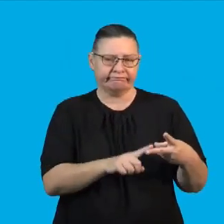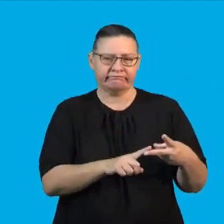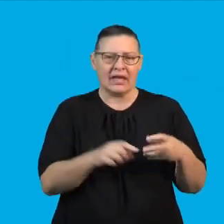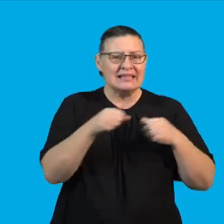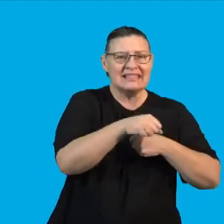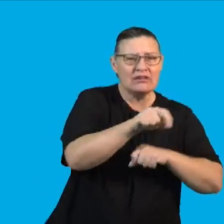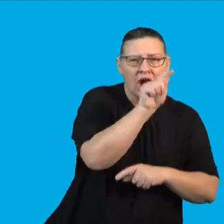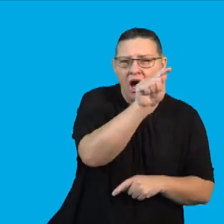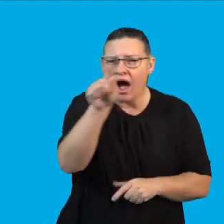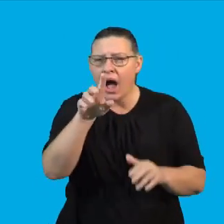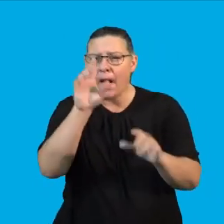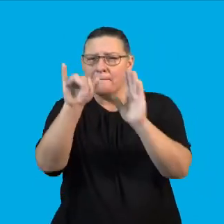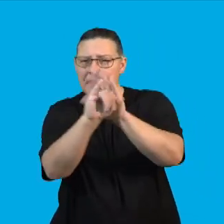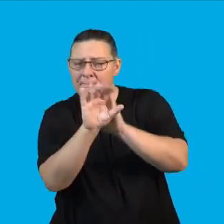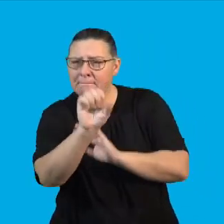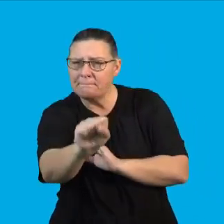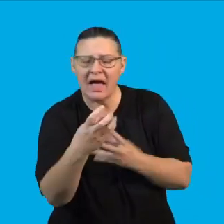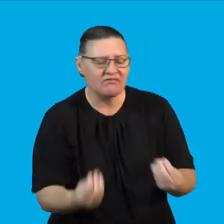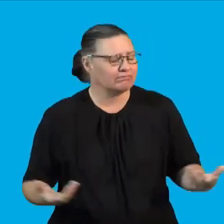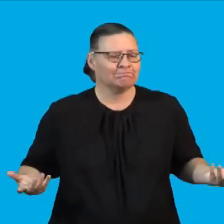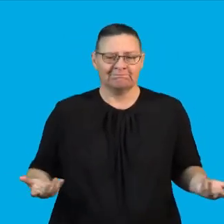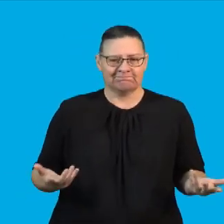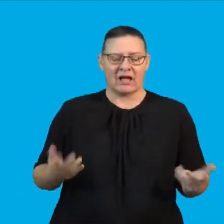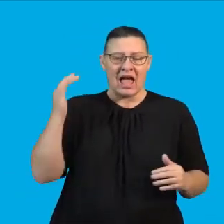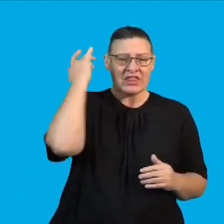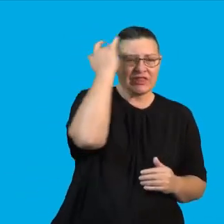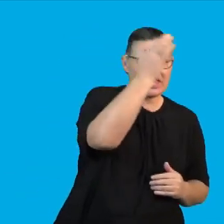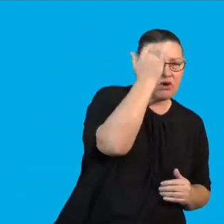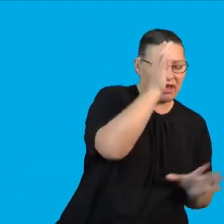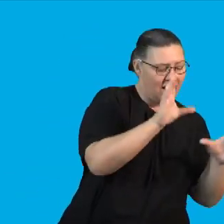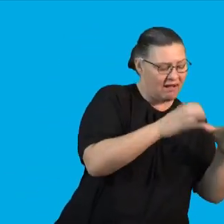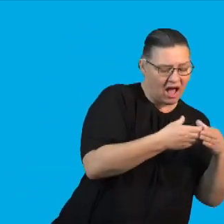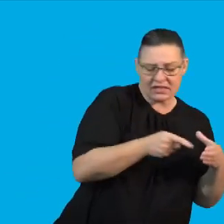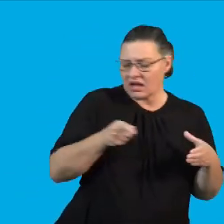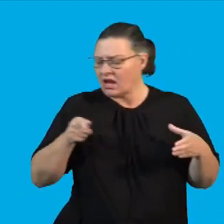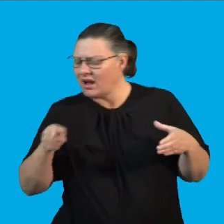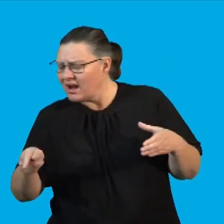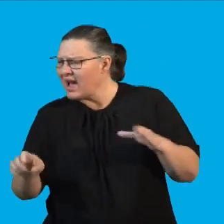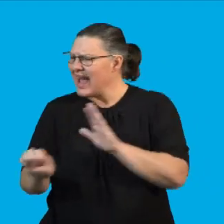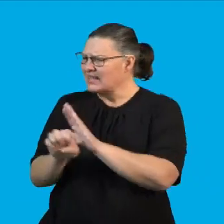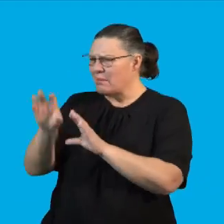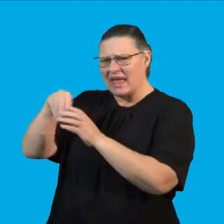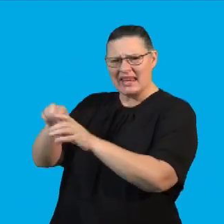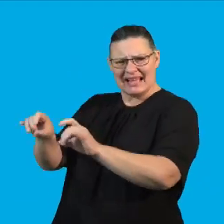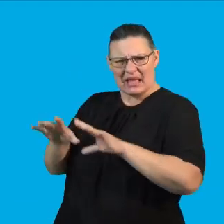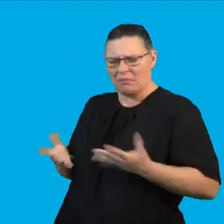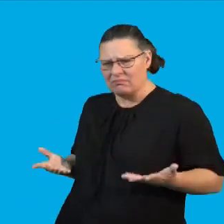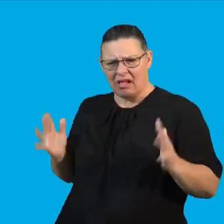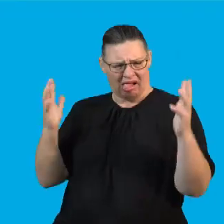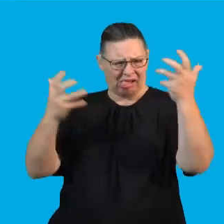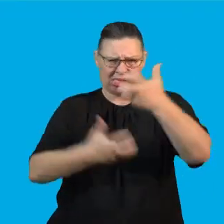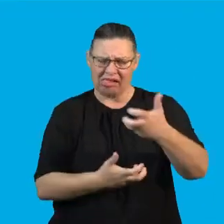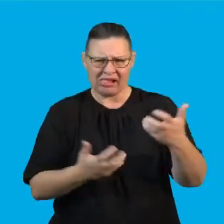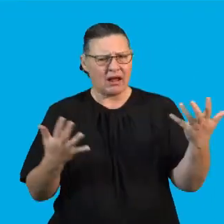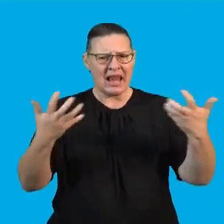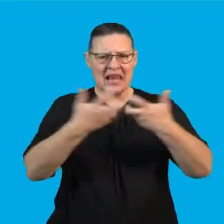identify reproductive strategies. Learners cannot link theory covered in class and the typical example that is given